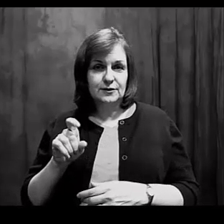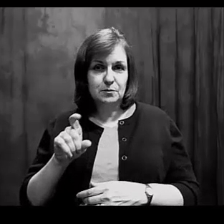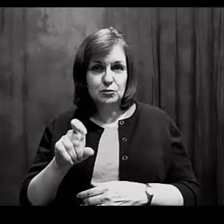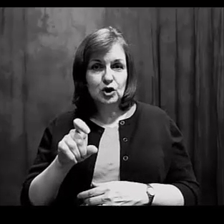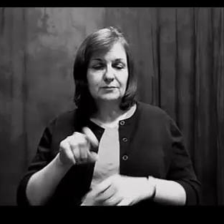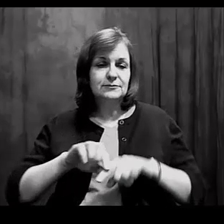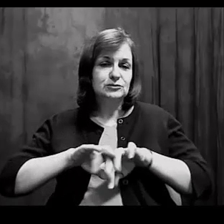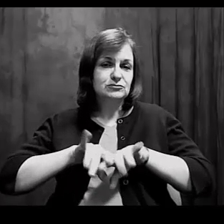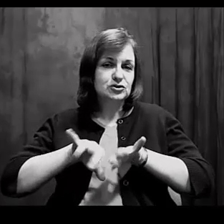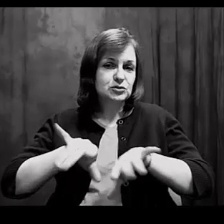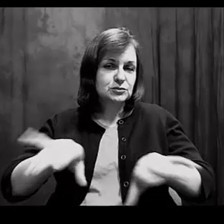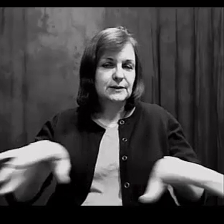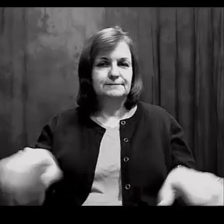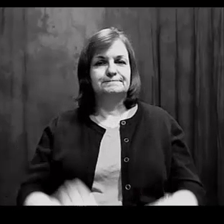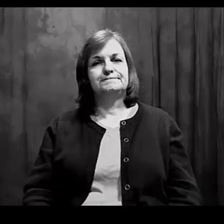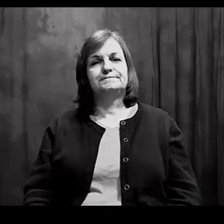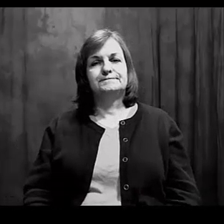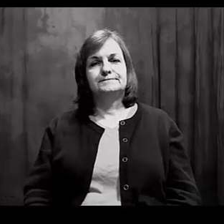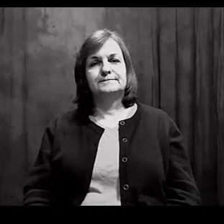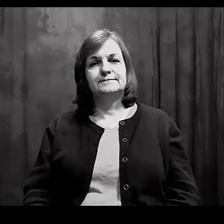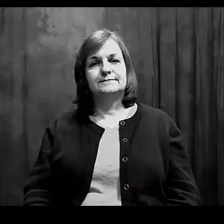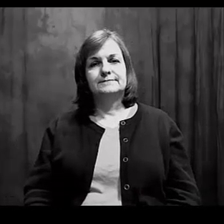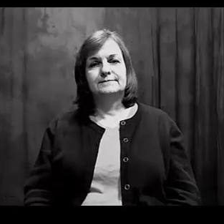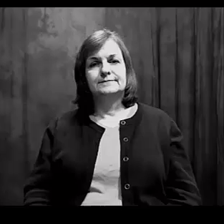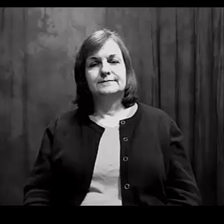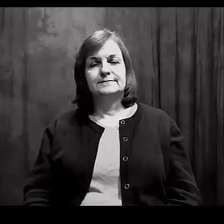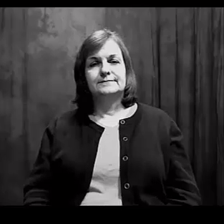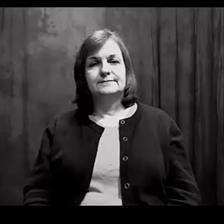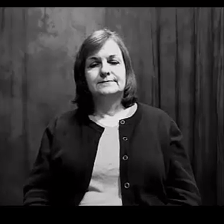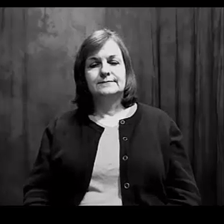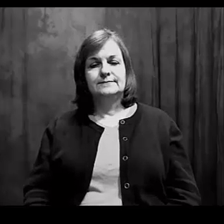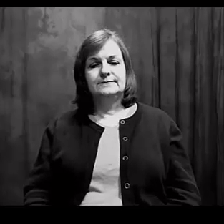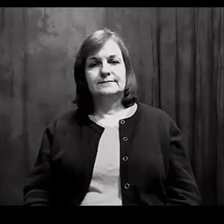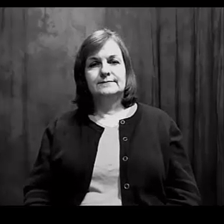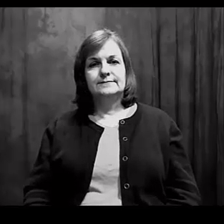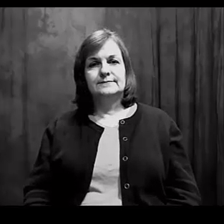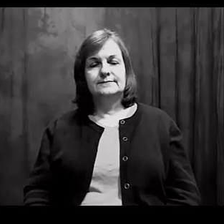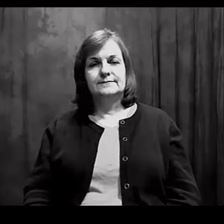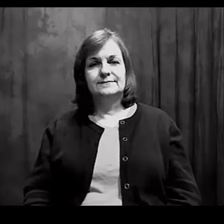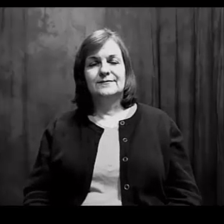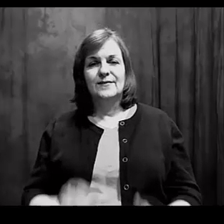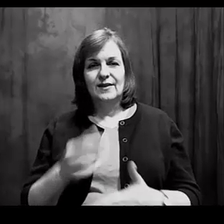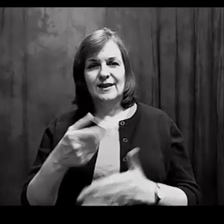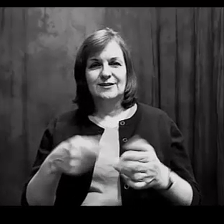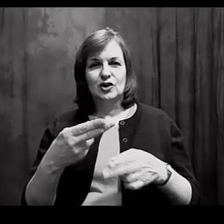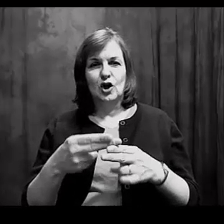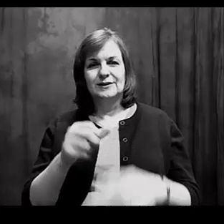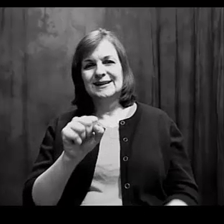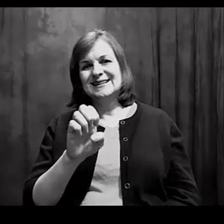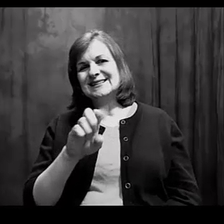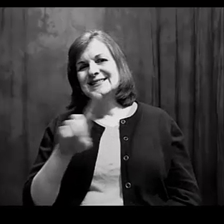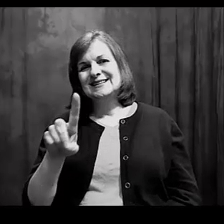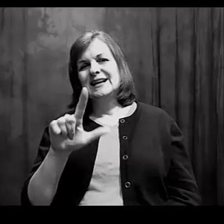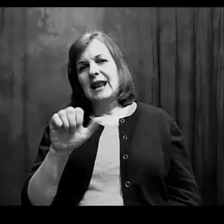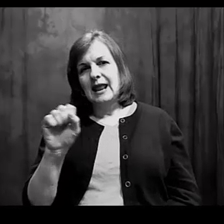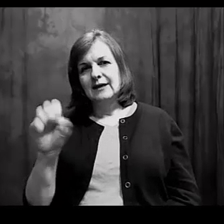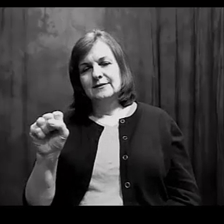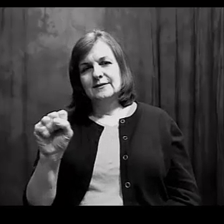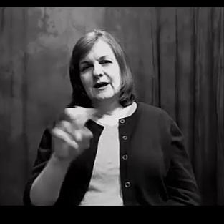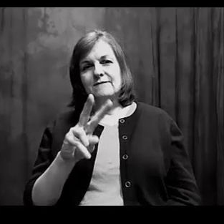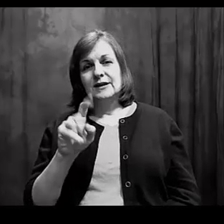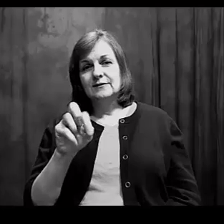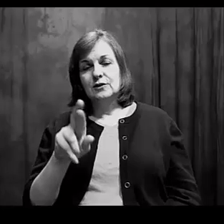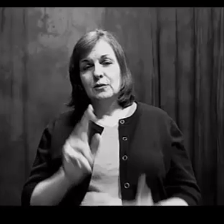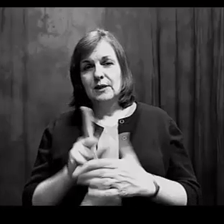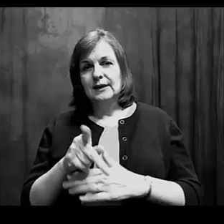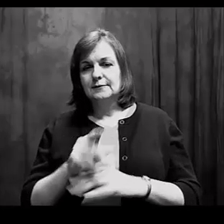ground, but then they're going to be dependent on water still to allow those sperm to move around.